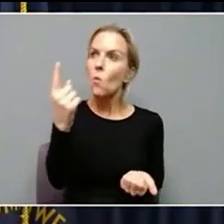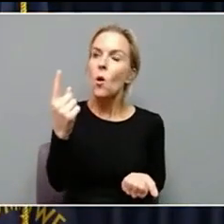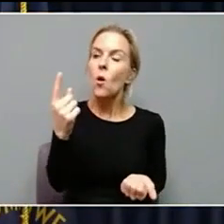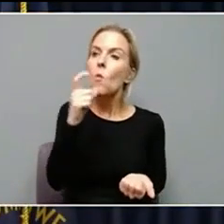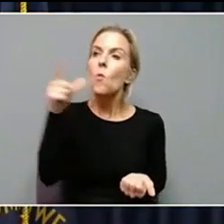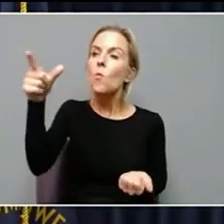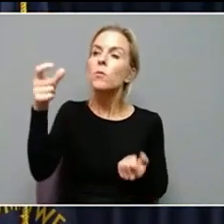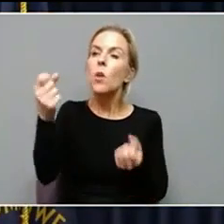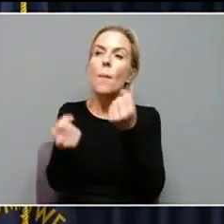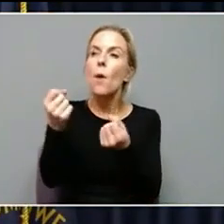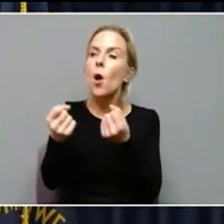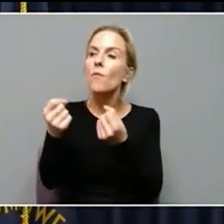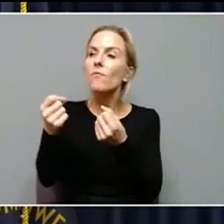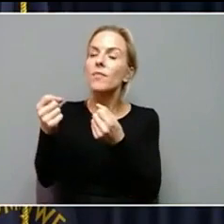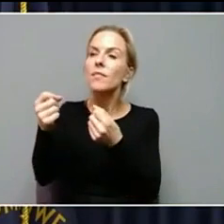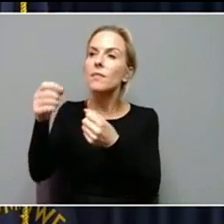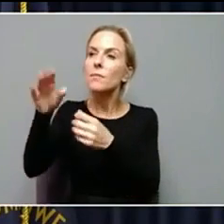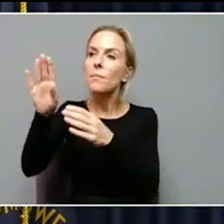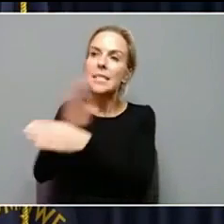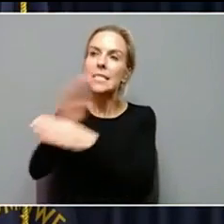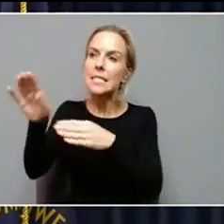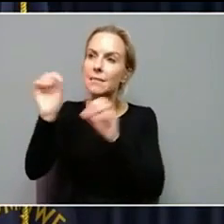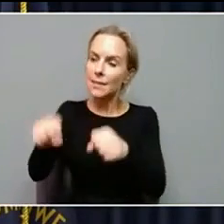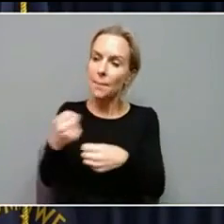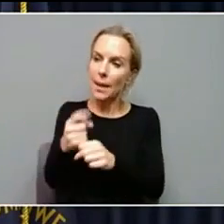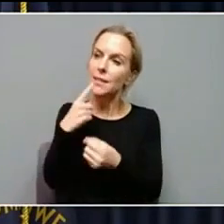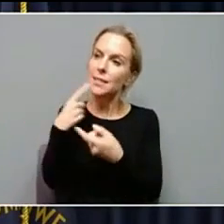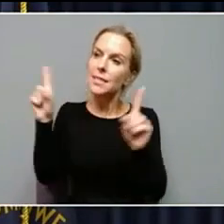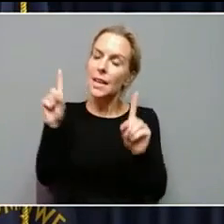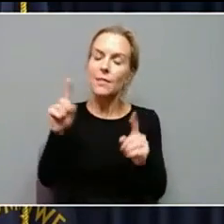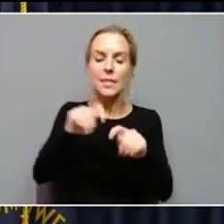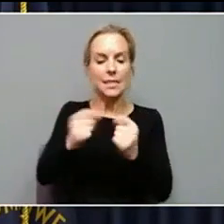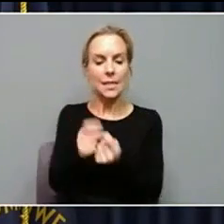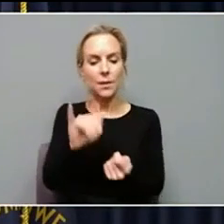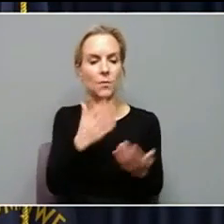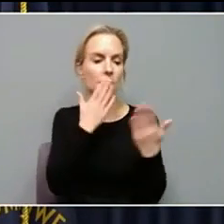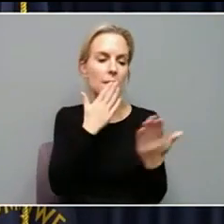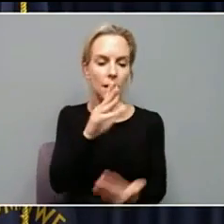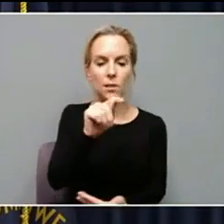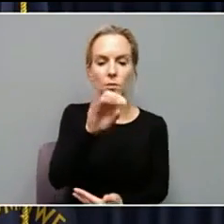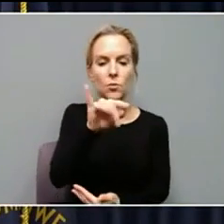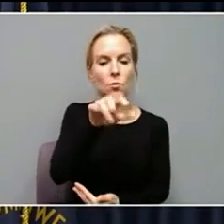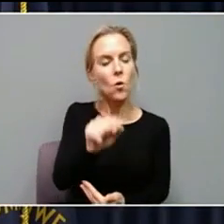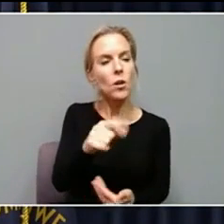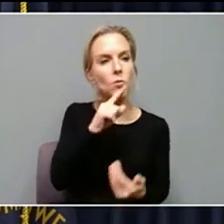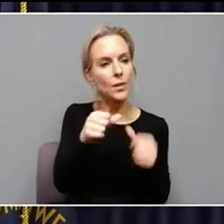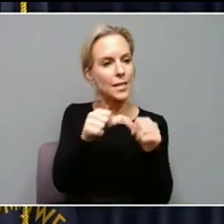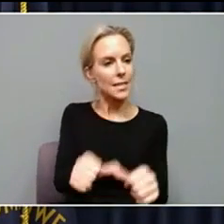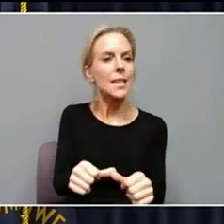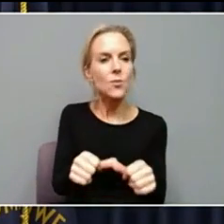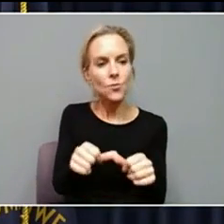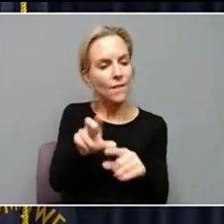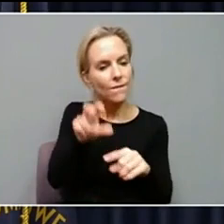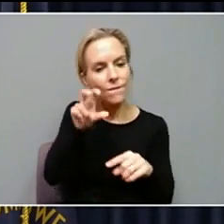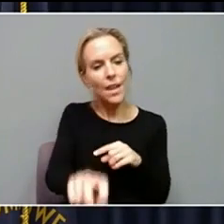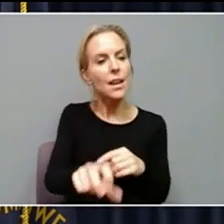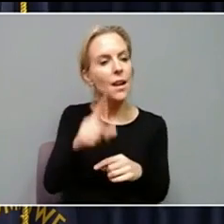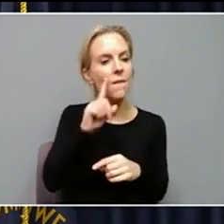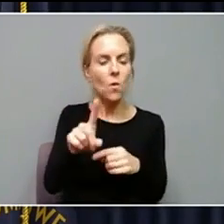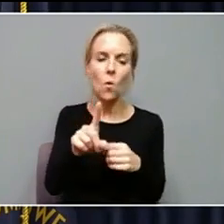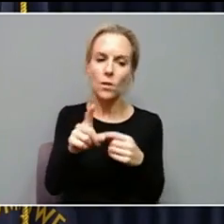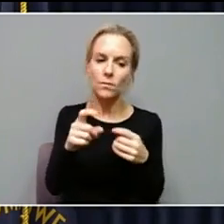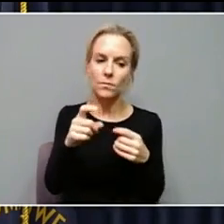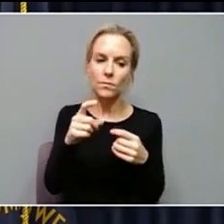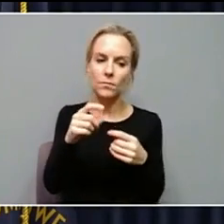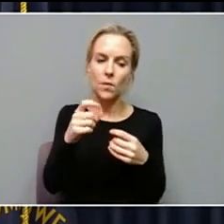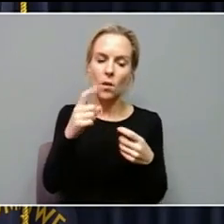sector successful. And Team Kentucky would like to thank Toyota for continuing to invest in the future of automotive electrification, as well